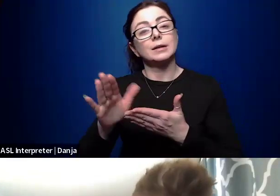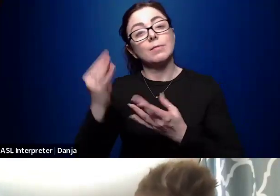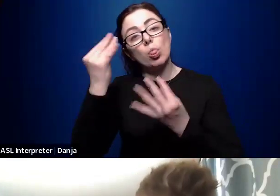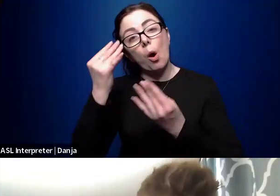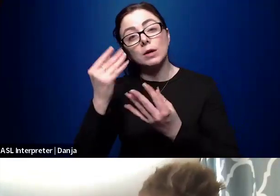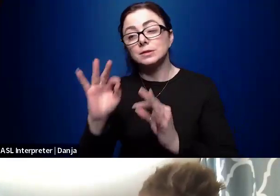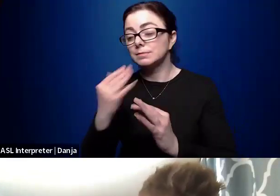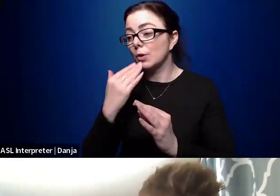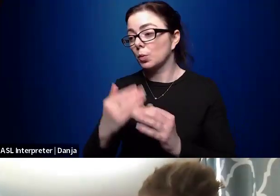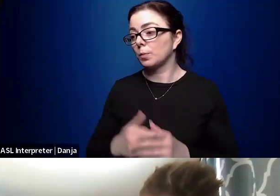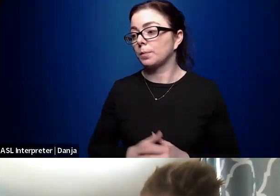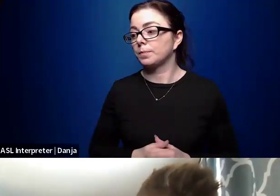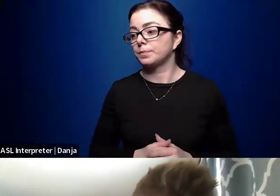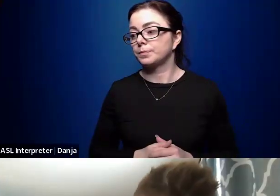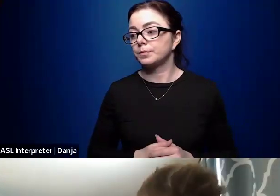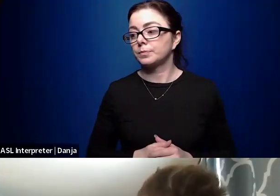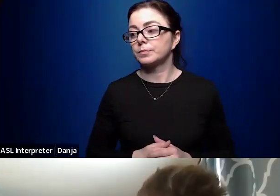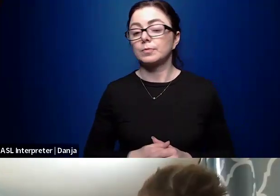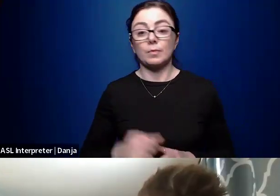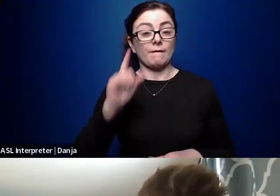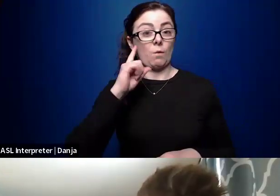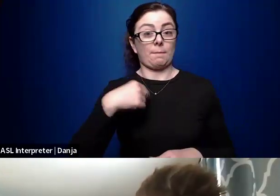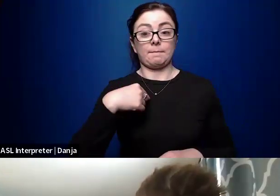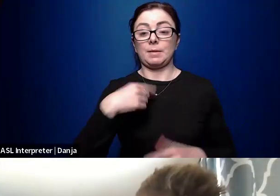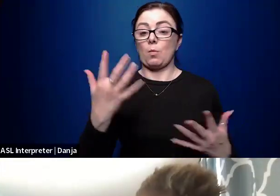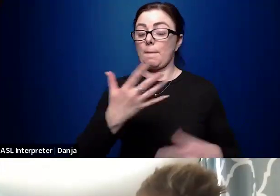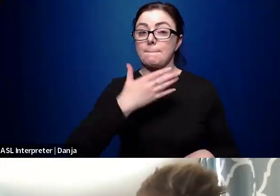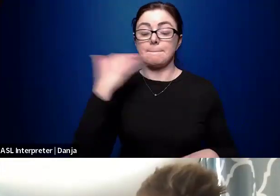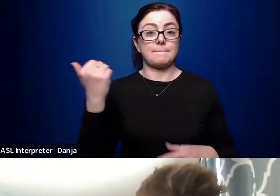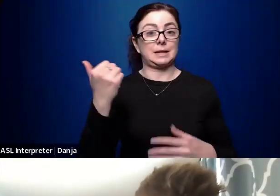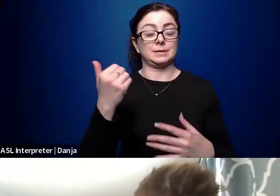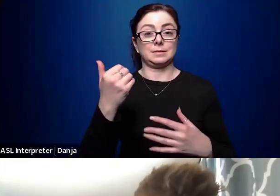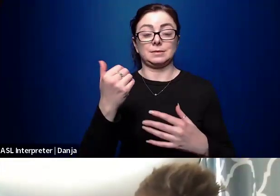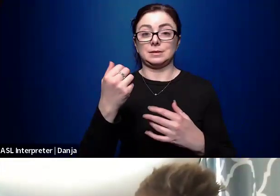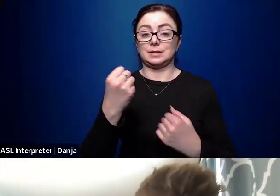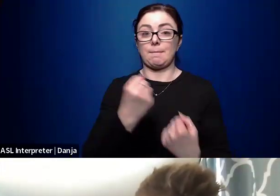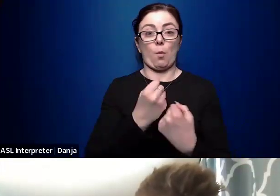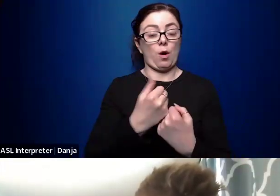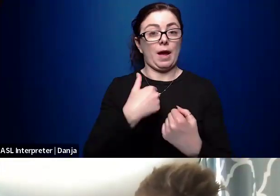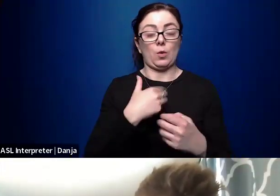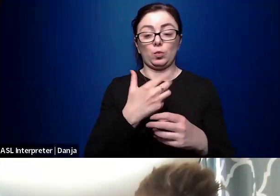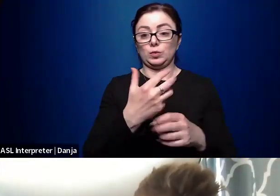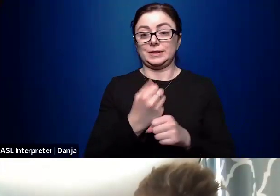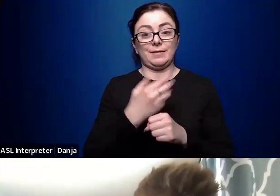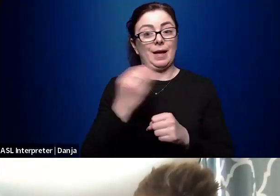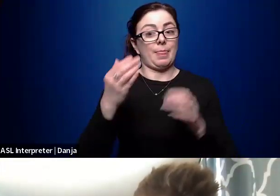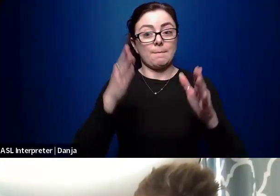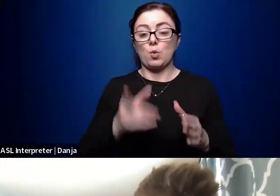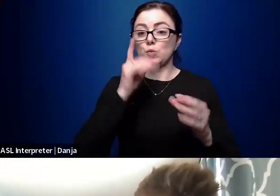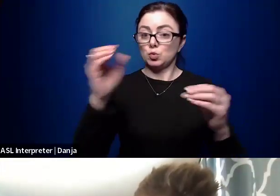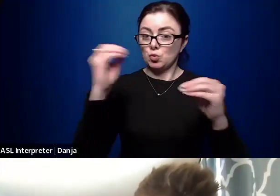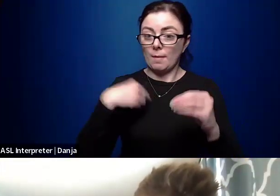For me, the best support that I received, and I think the biggest person who taught me how to be the biggest advocate